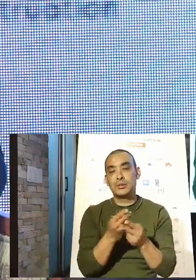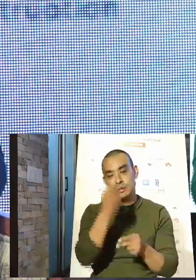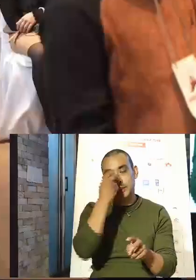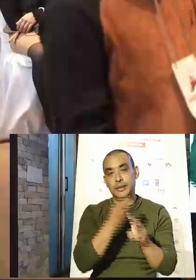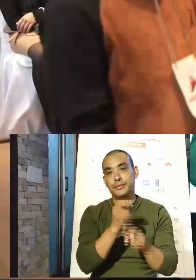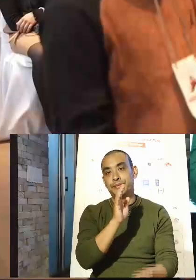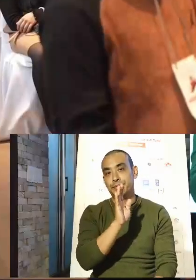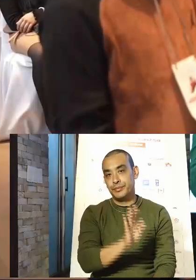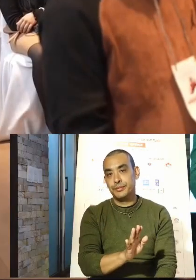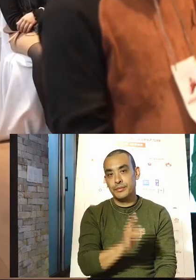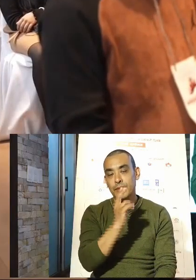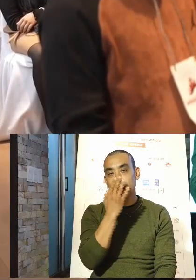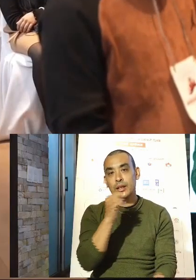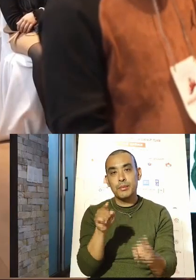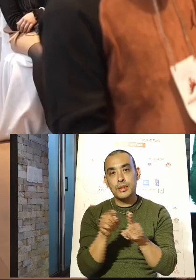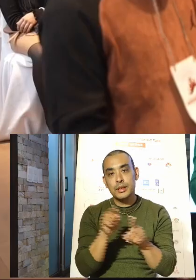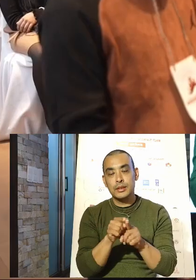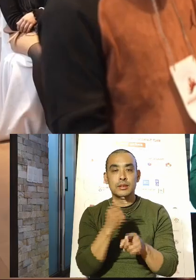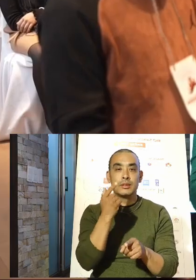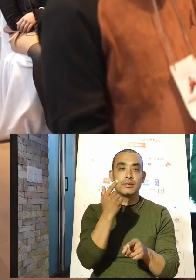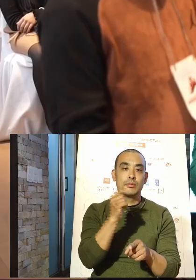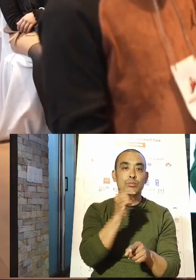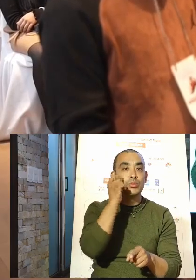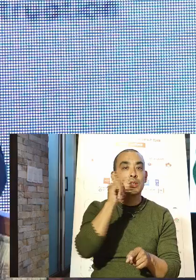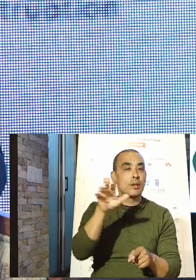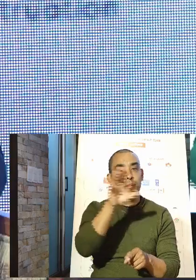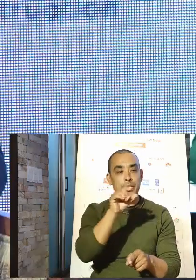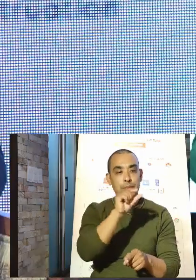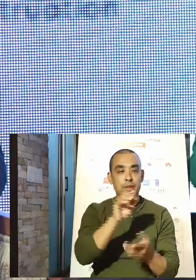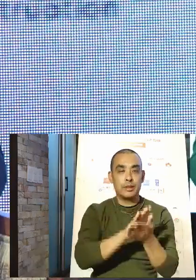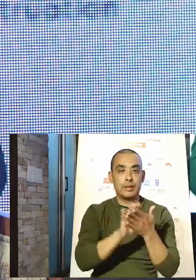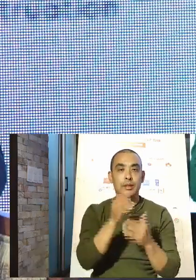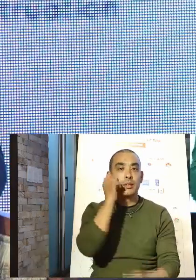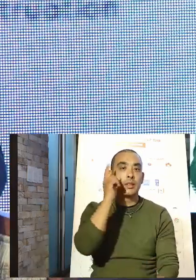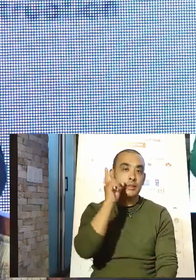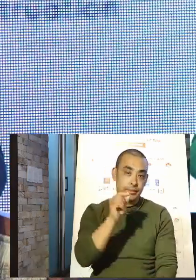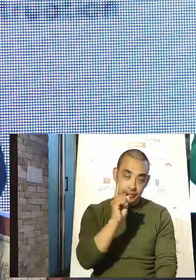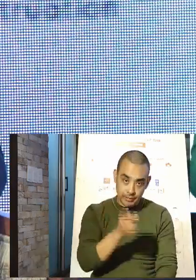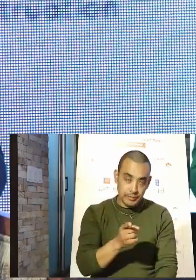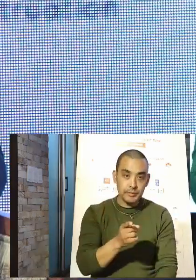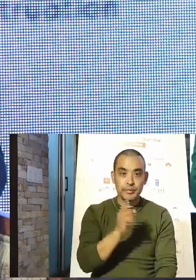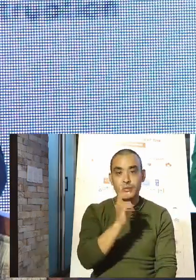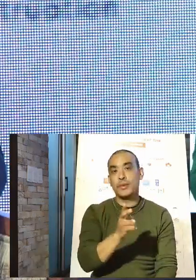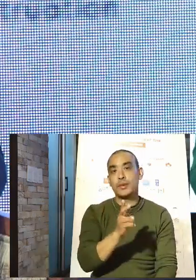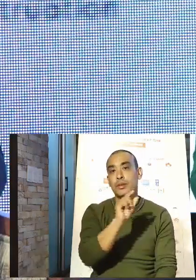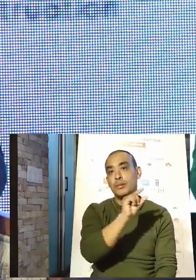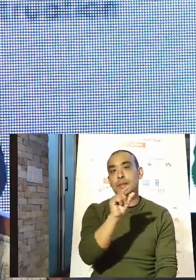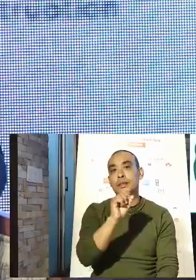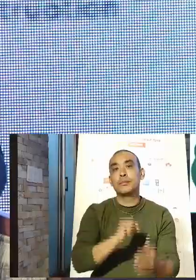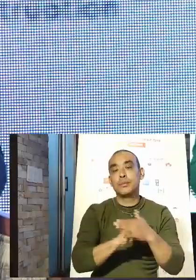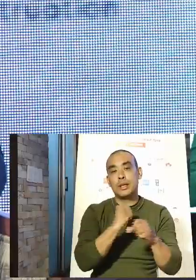right? And so I think meeting women where they're at and understanding that holistic picture. But I think to speak to one of the big ones that's